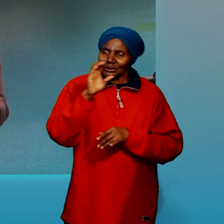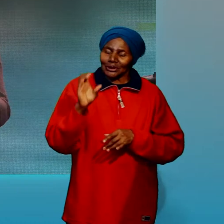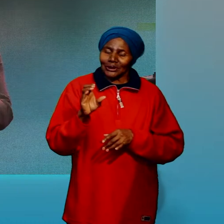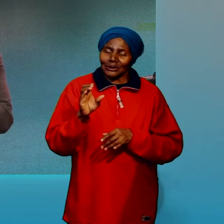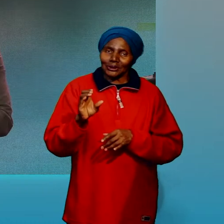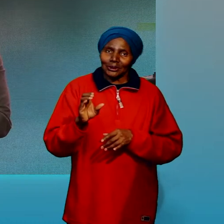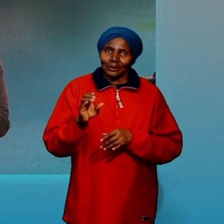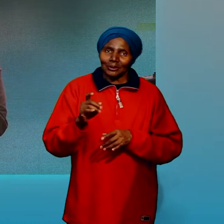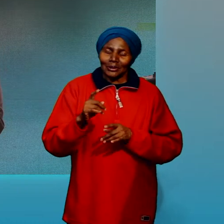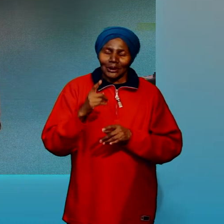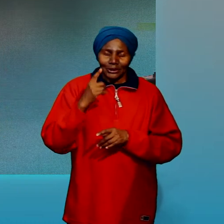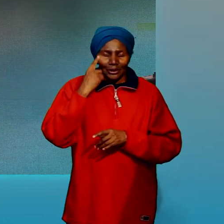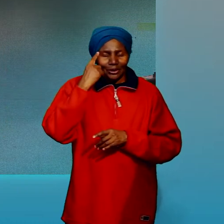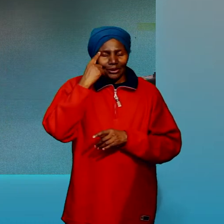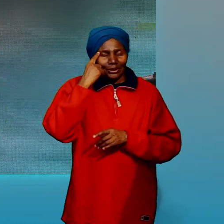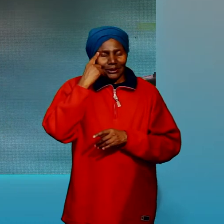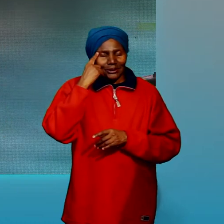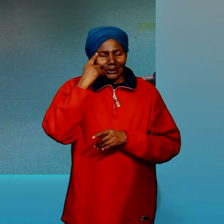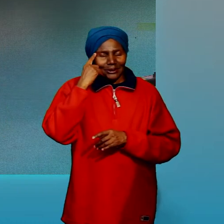It's to reflect him.